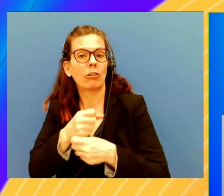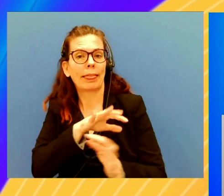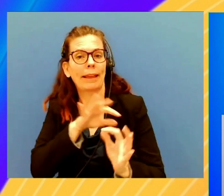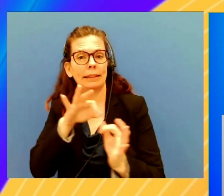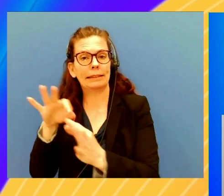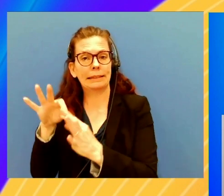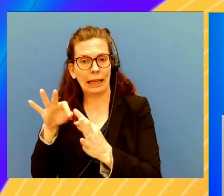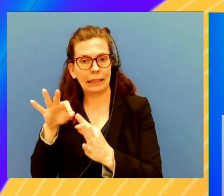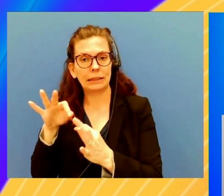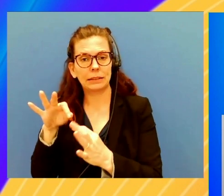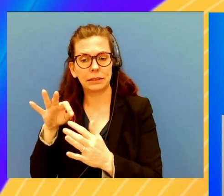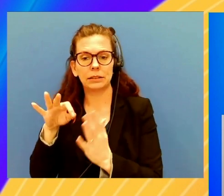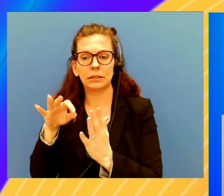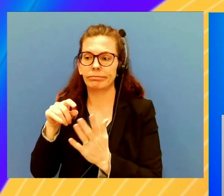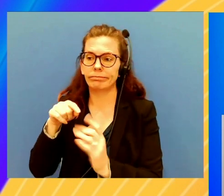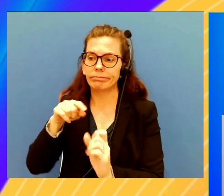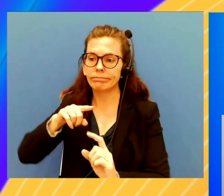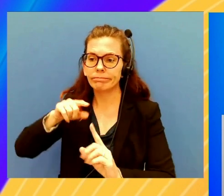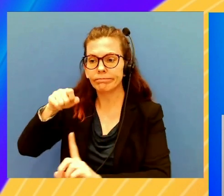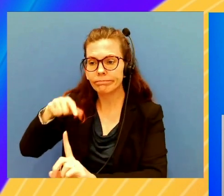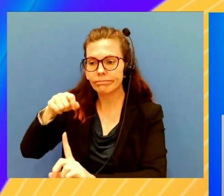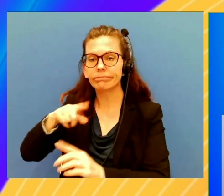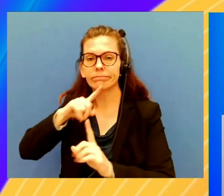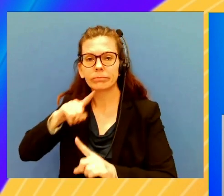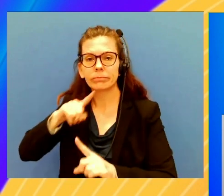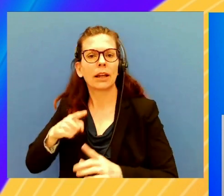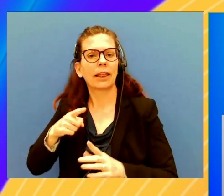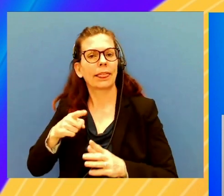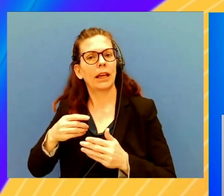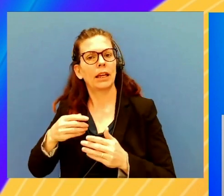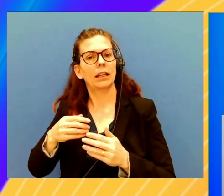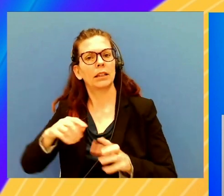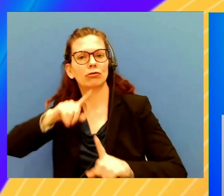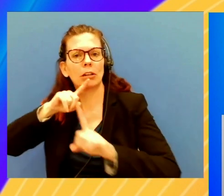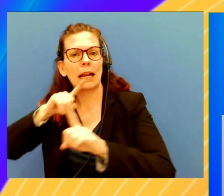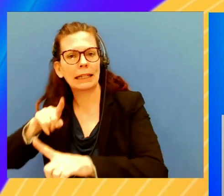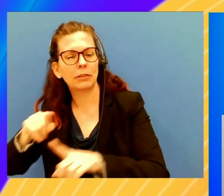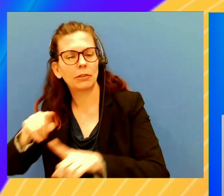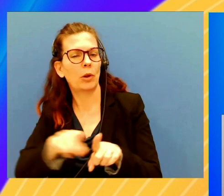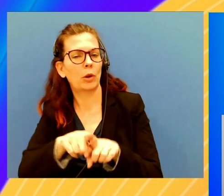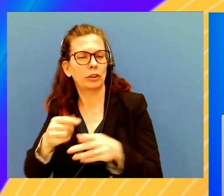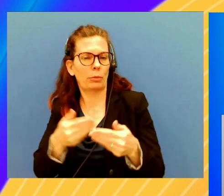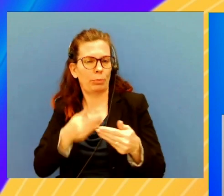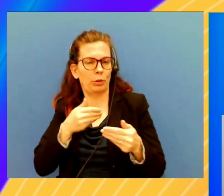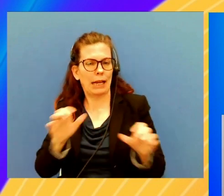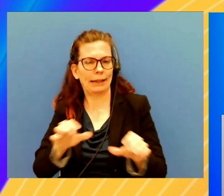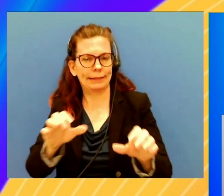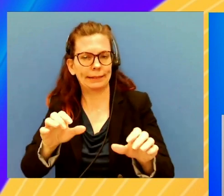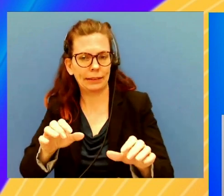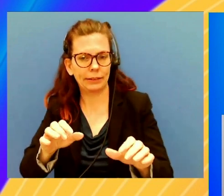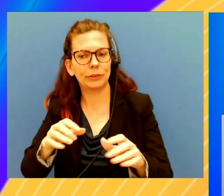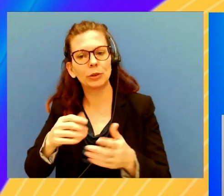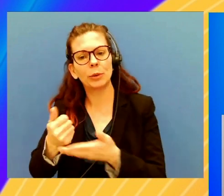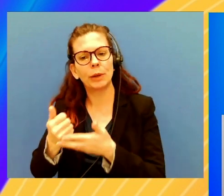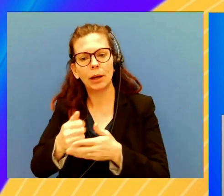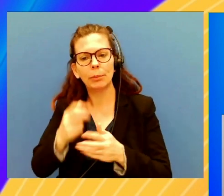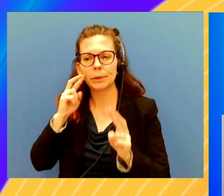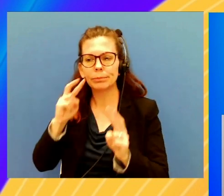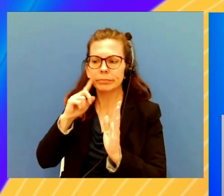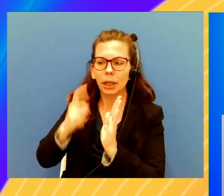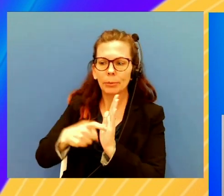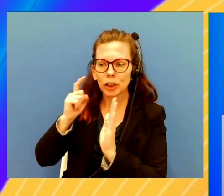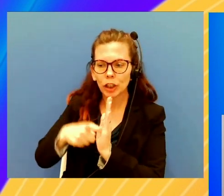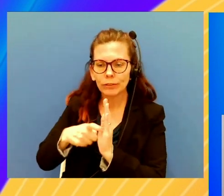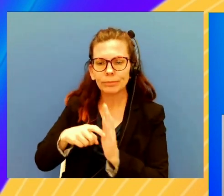insights that are reactive and proactive to help you observe your workloads. The other one would be